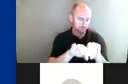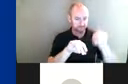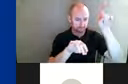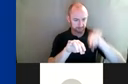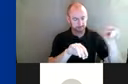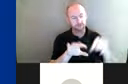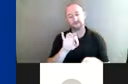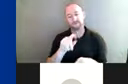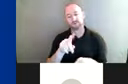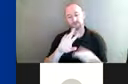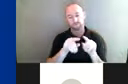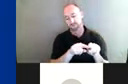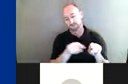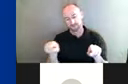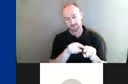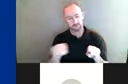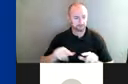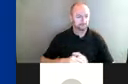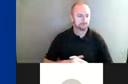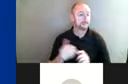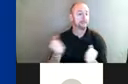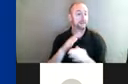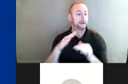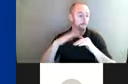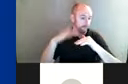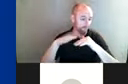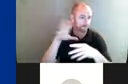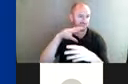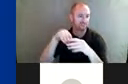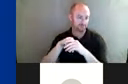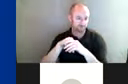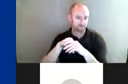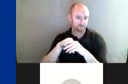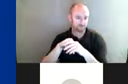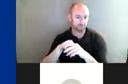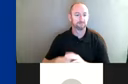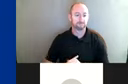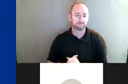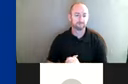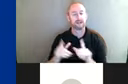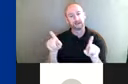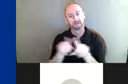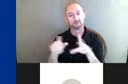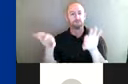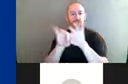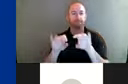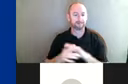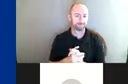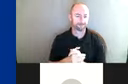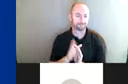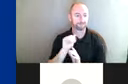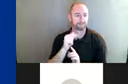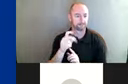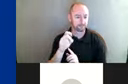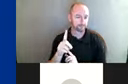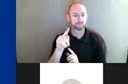about the average. We took everything above that and included it as important. And you can see this bag trees performed